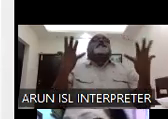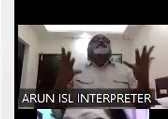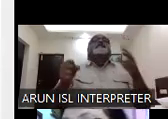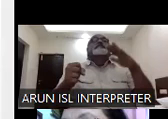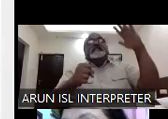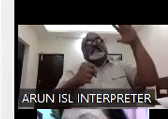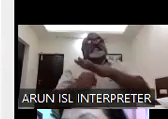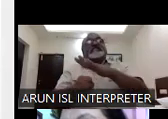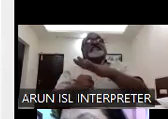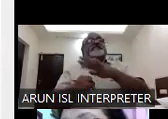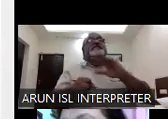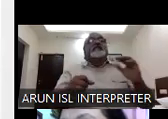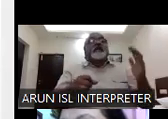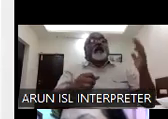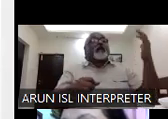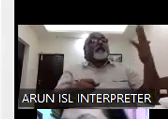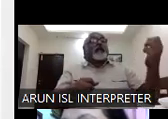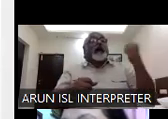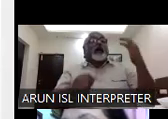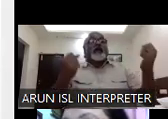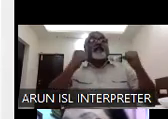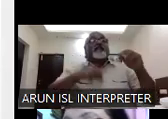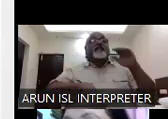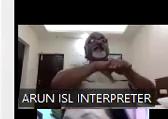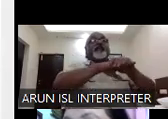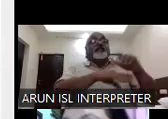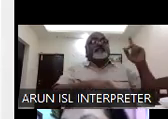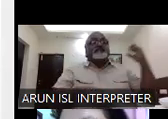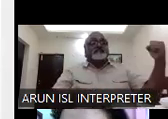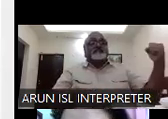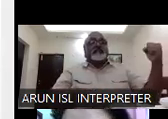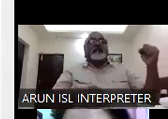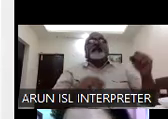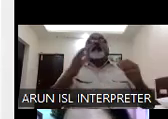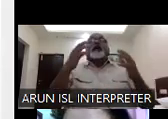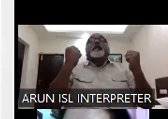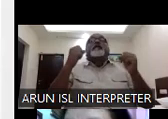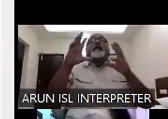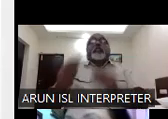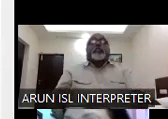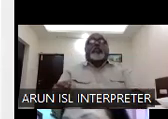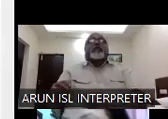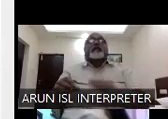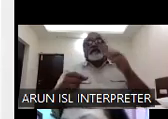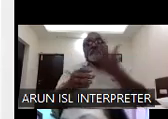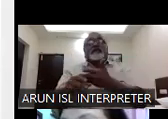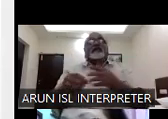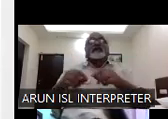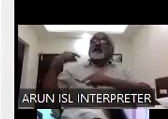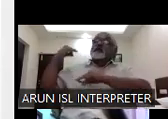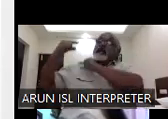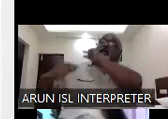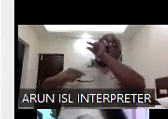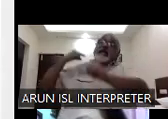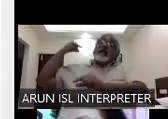of power and powerful and powerless goes on and on through generation and generation because of the intergenerational transfer